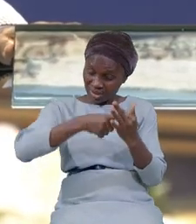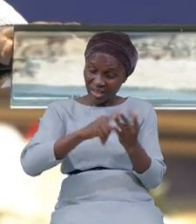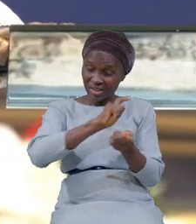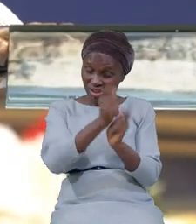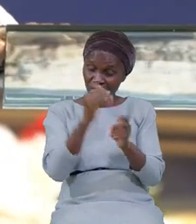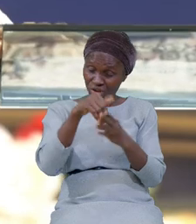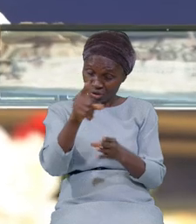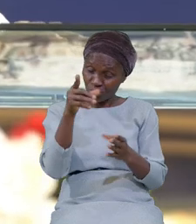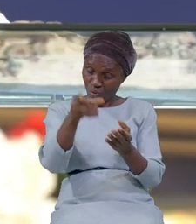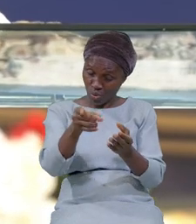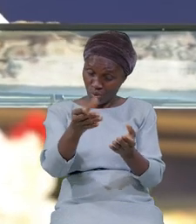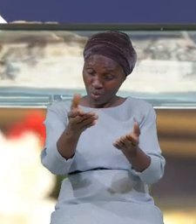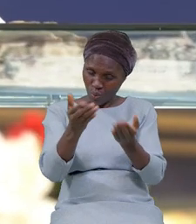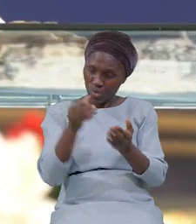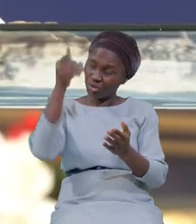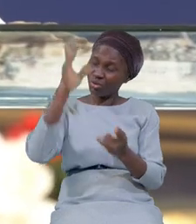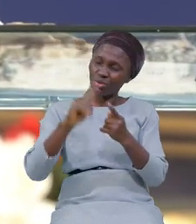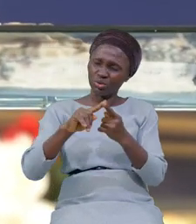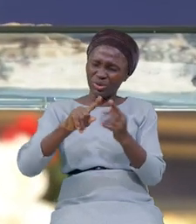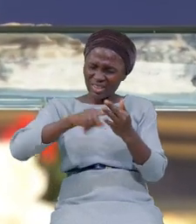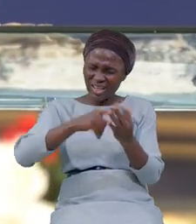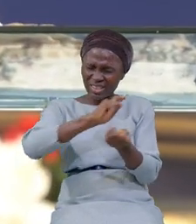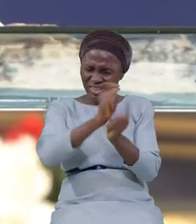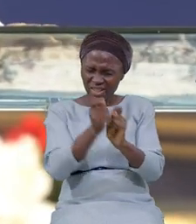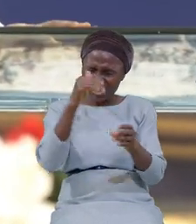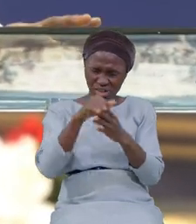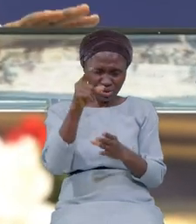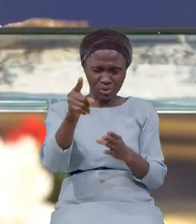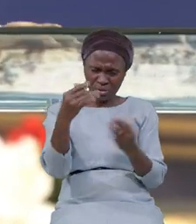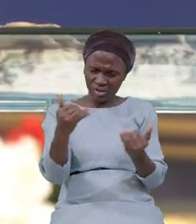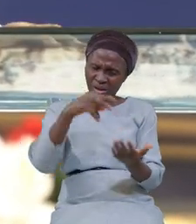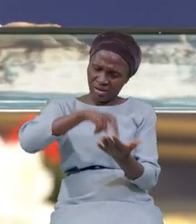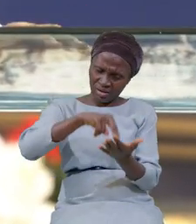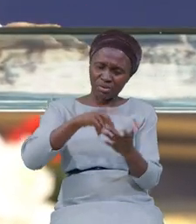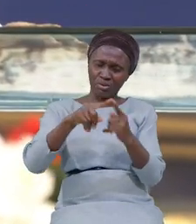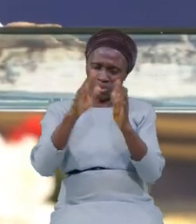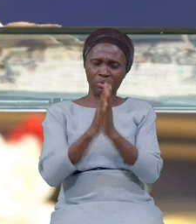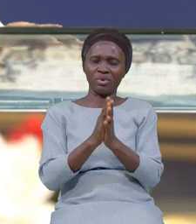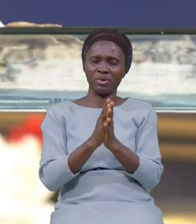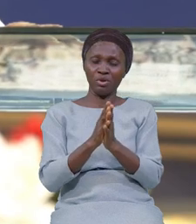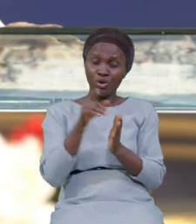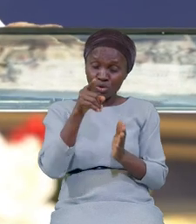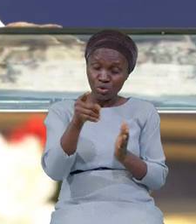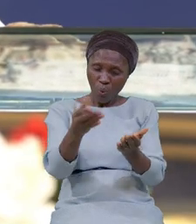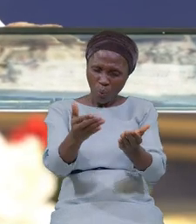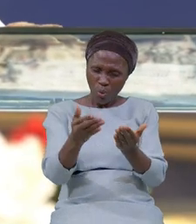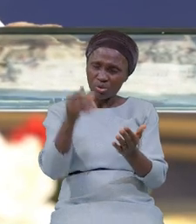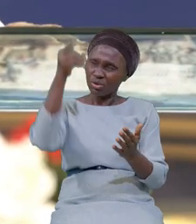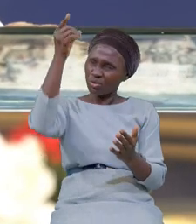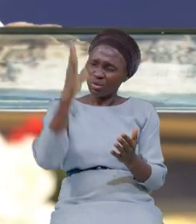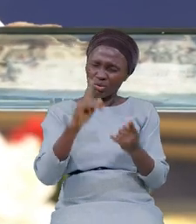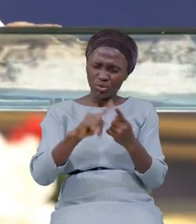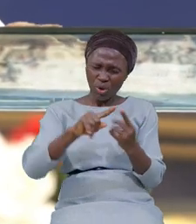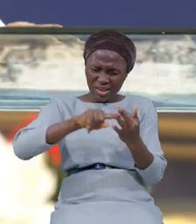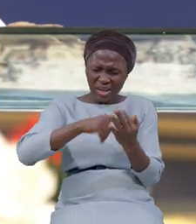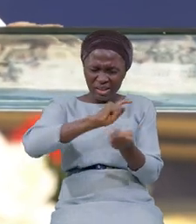I can't see you very well in the crowd. So just stand up. Start the change in me. And you mean it. You stand